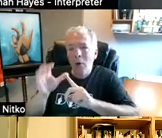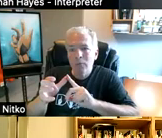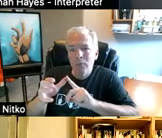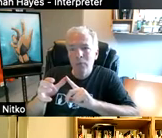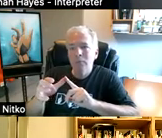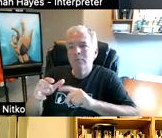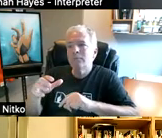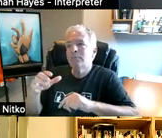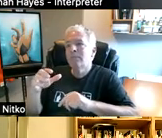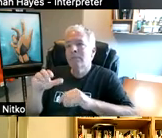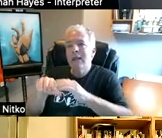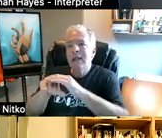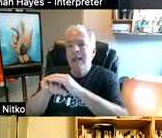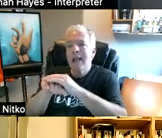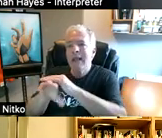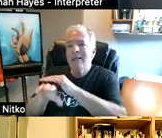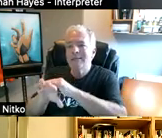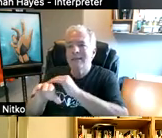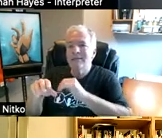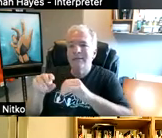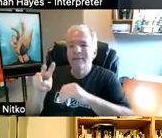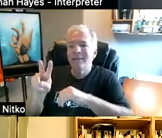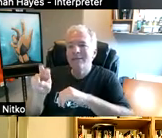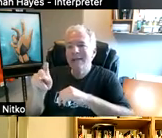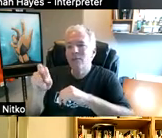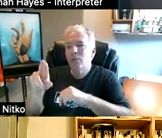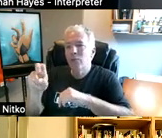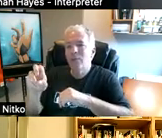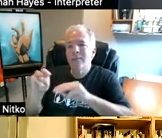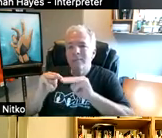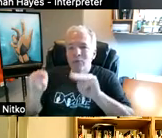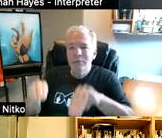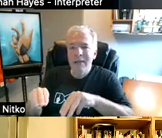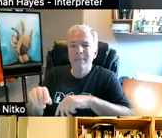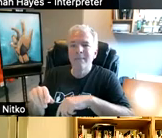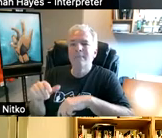of educational, cultural, and